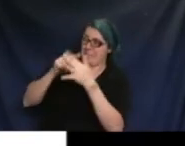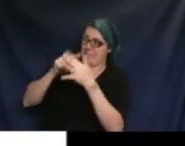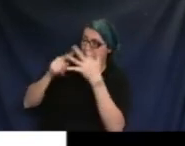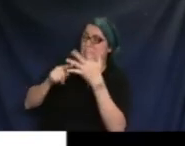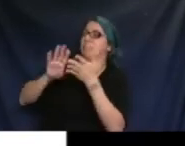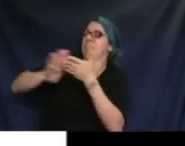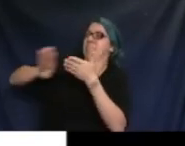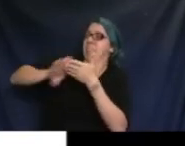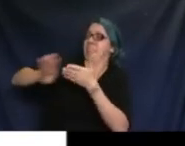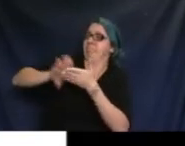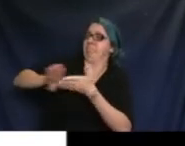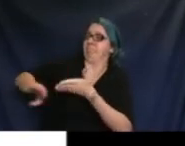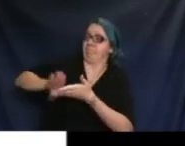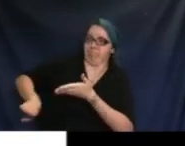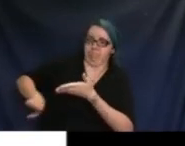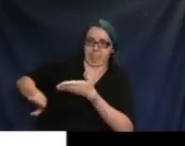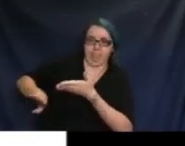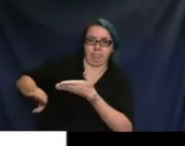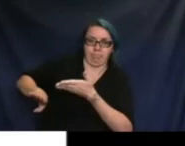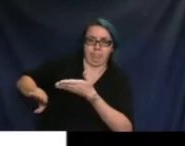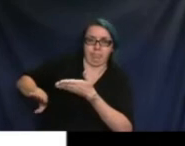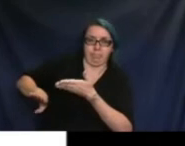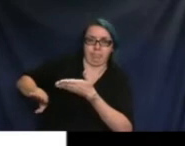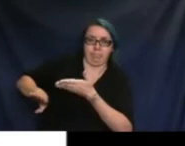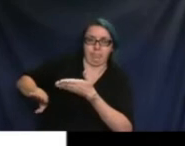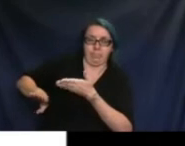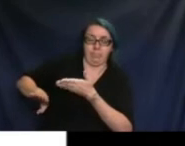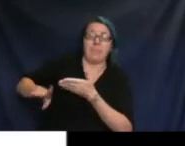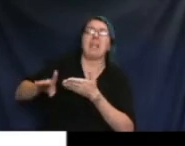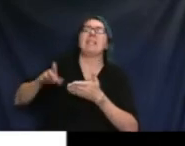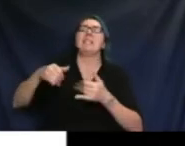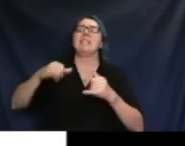is safer to put those costs into your